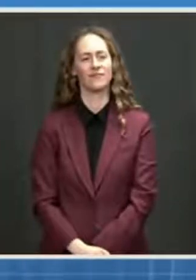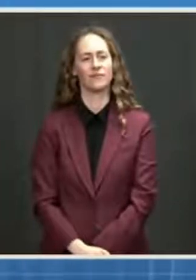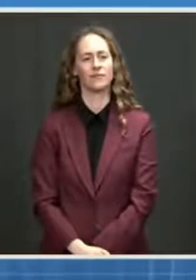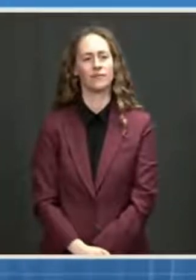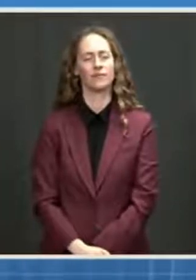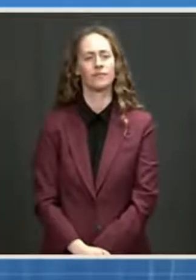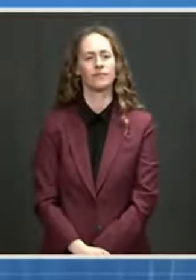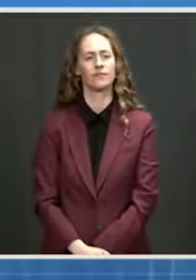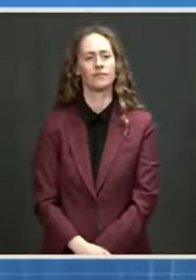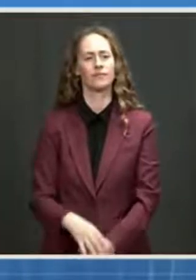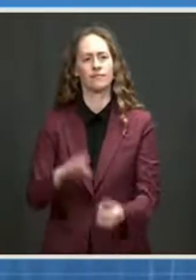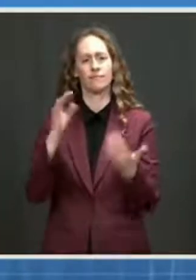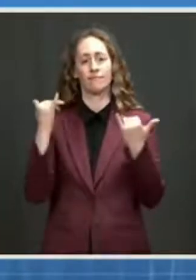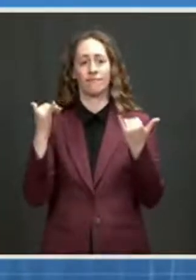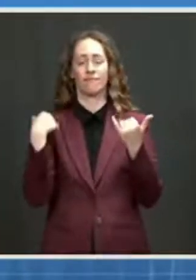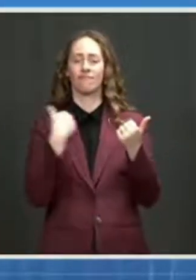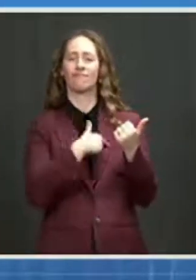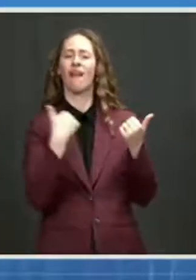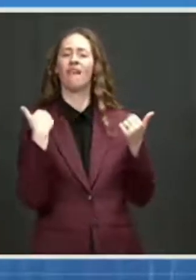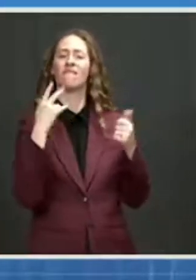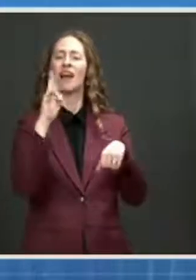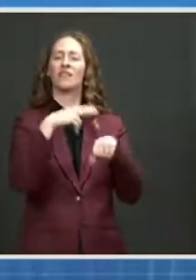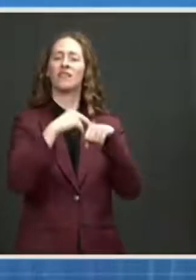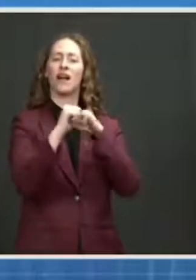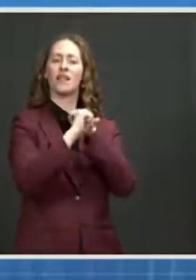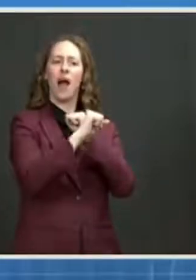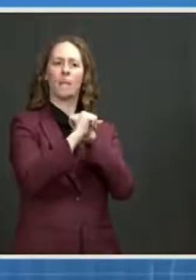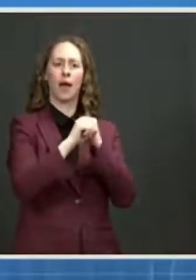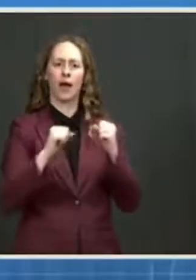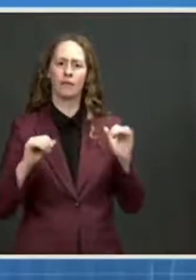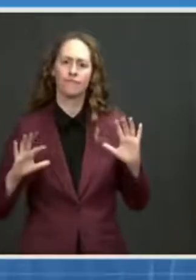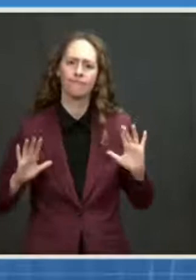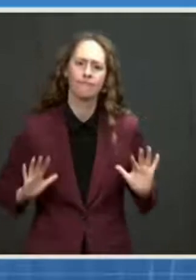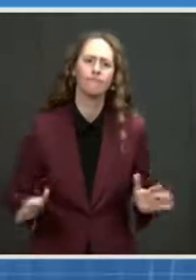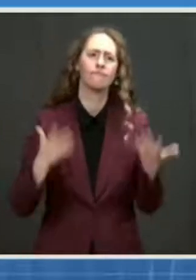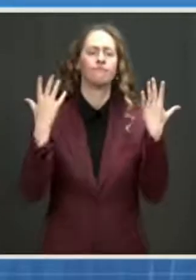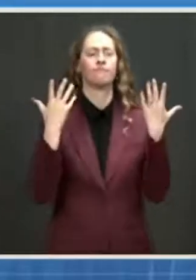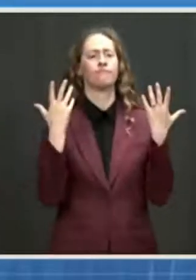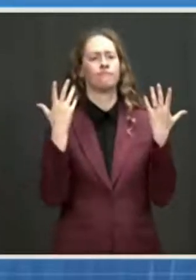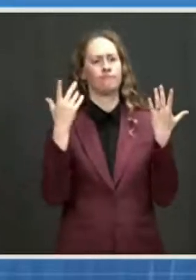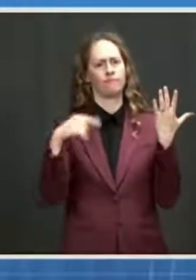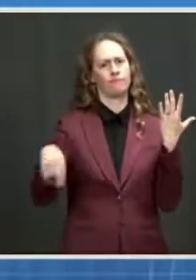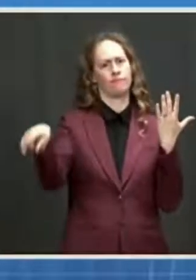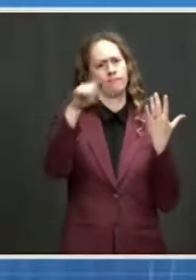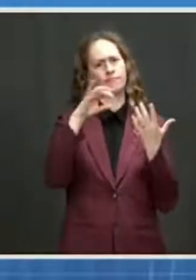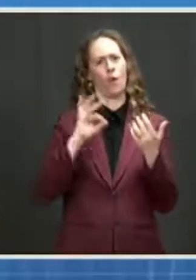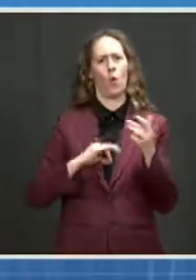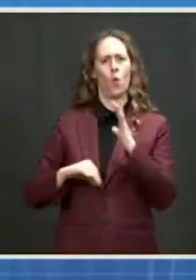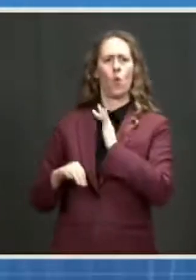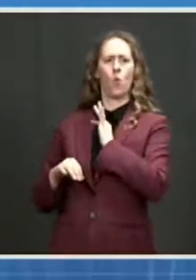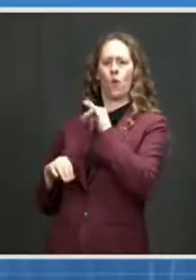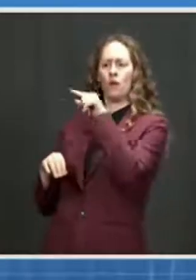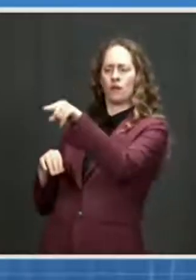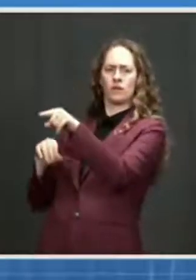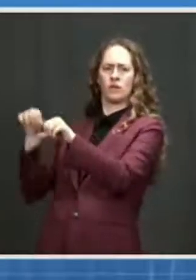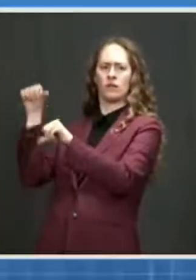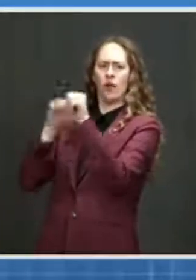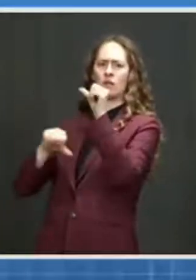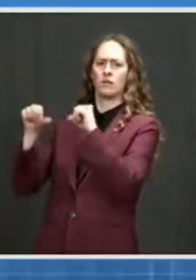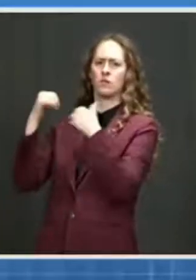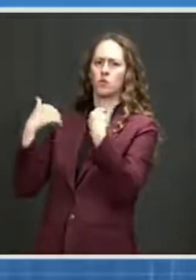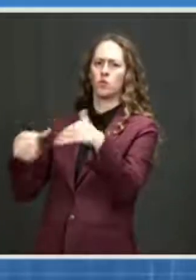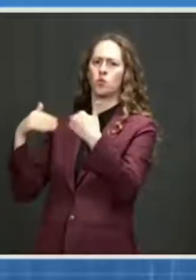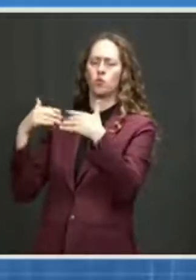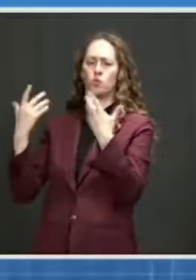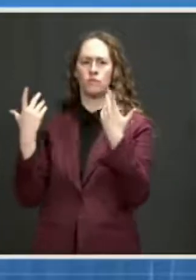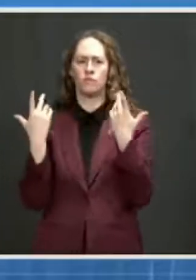successful, everyone in our country needs to benefit from the scientific discovery with the vaccines. We absolutely cannot